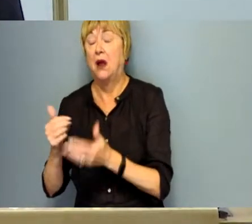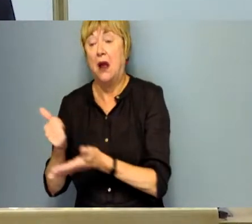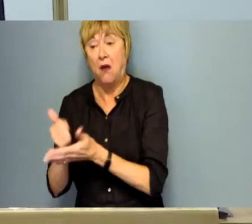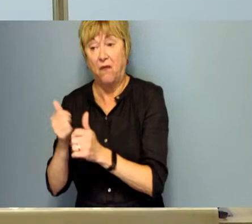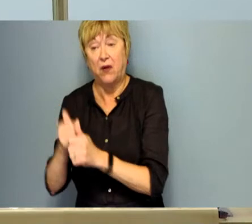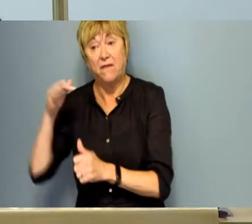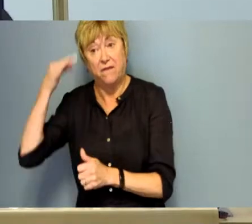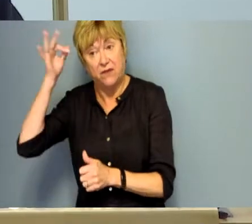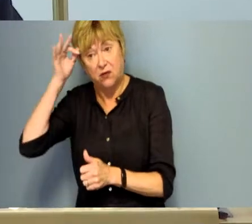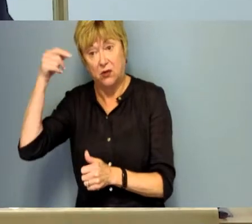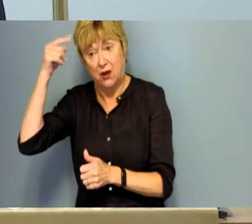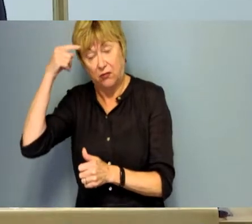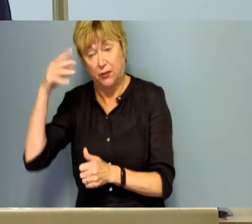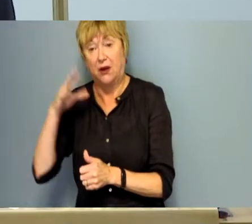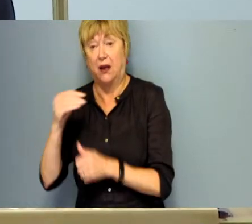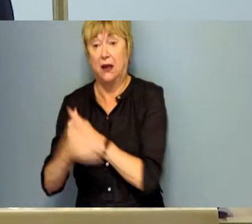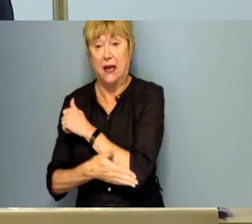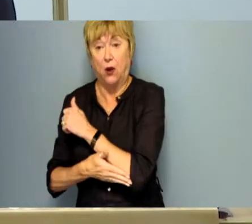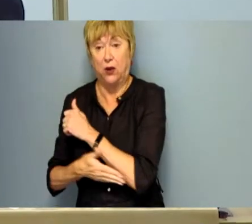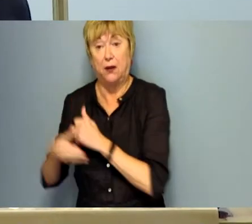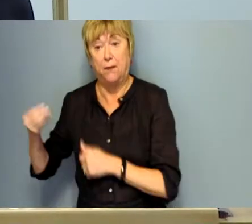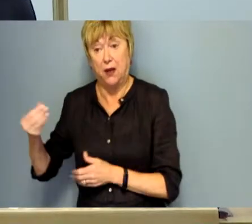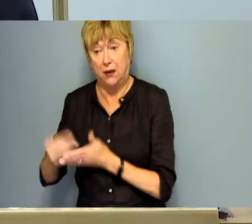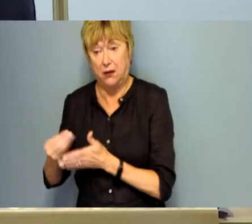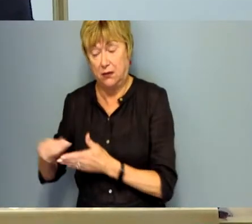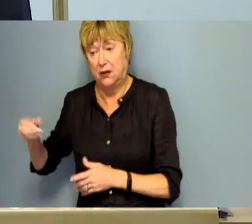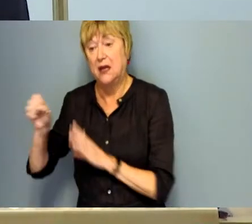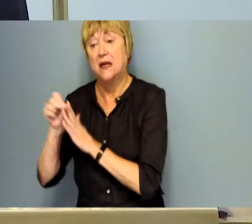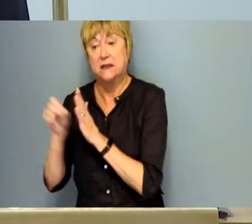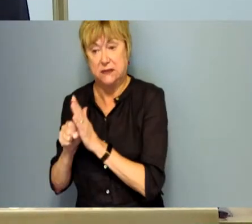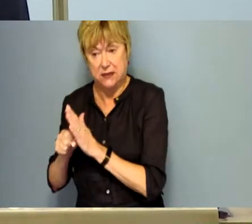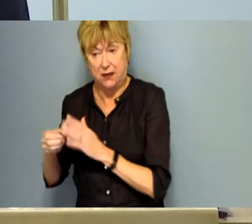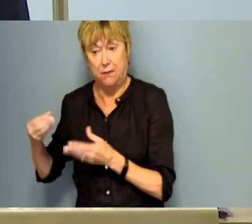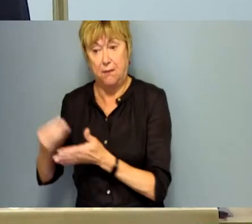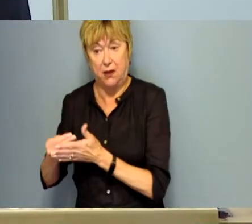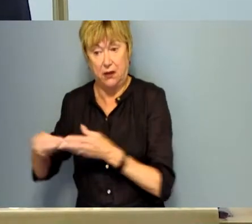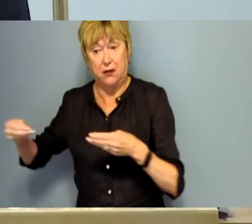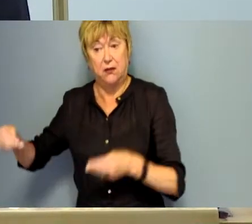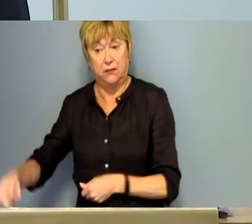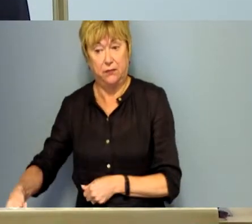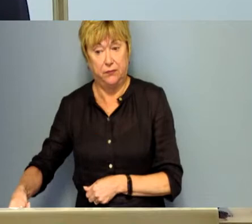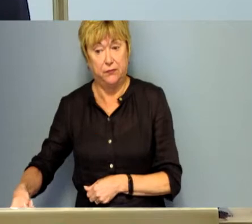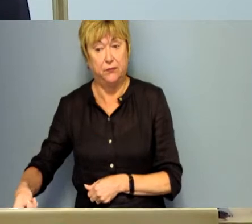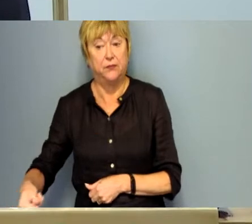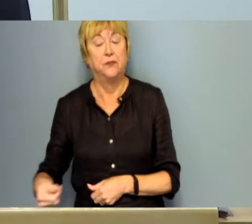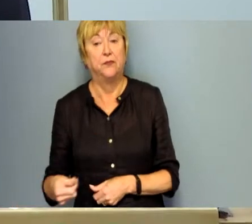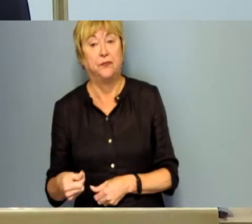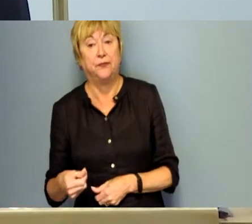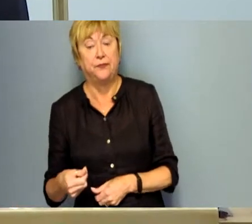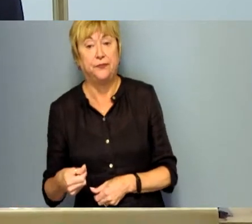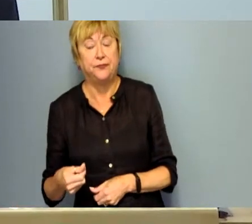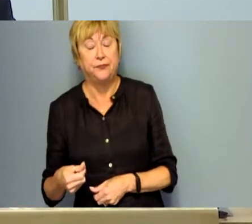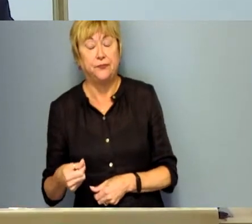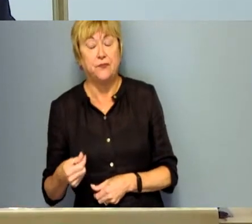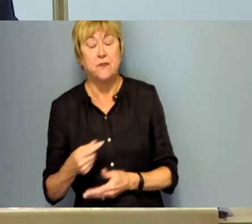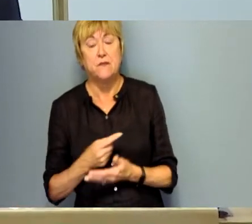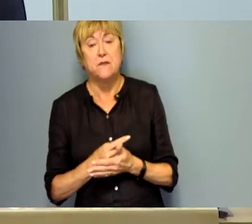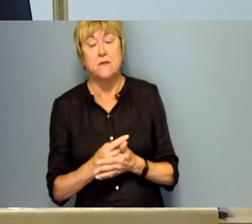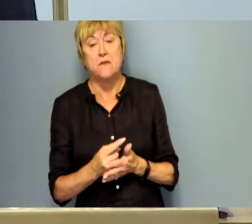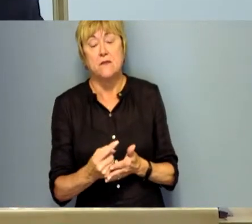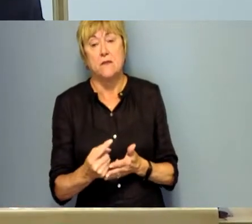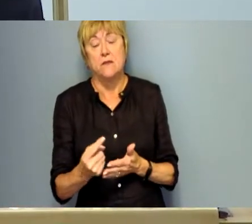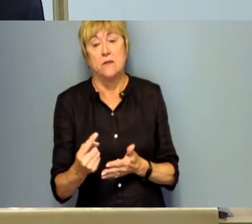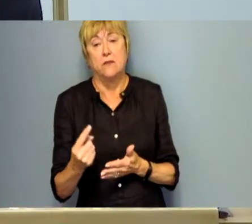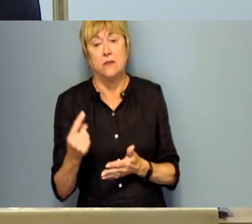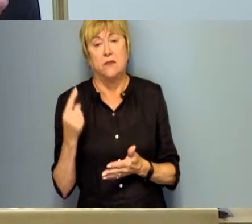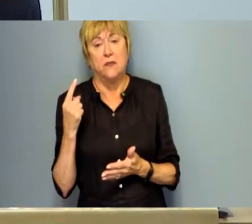federal government, and from the state with disaster relief funds. Last week, and